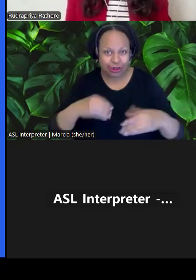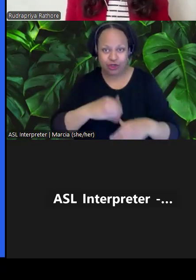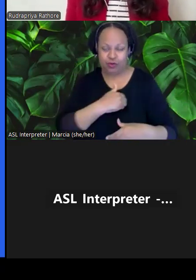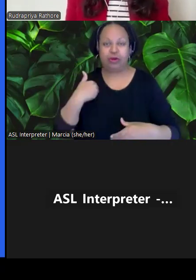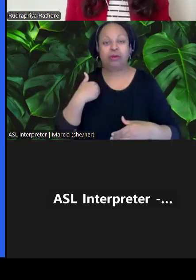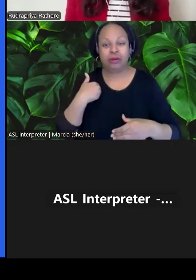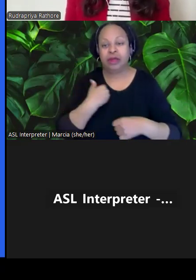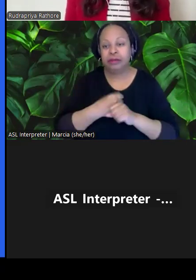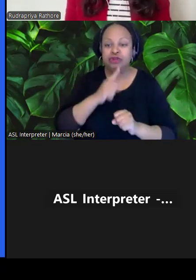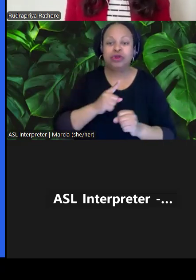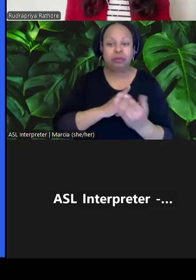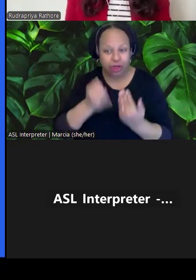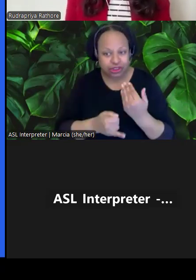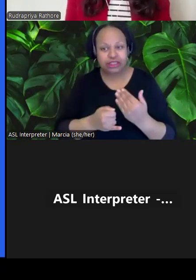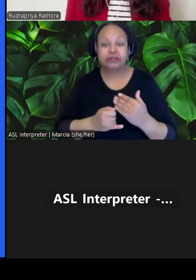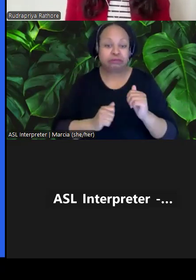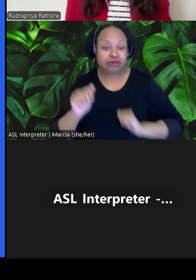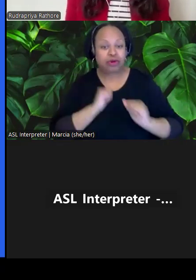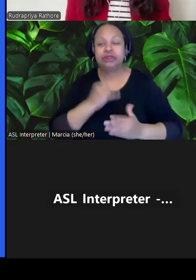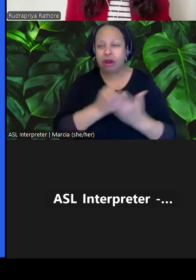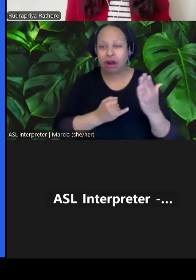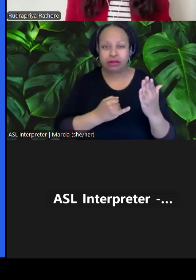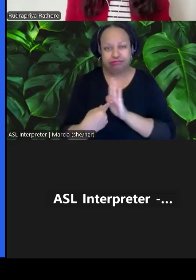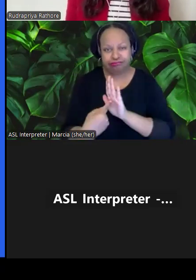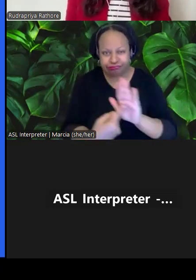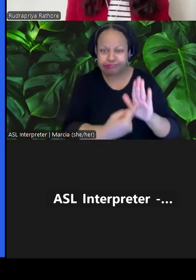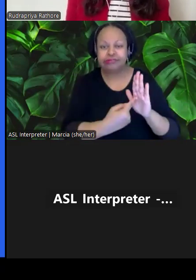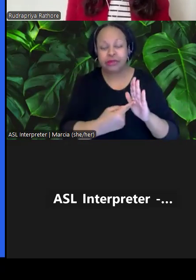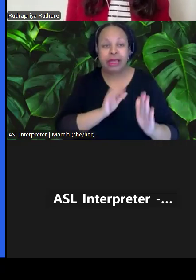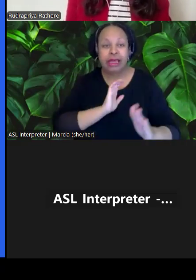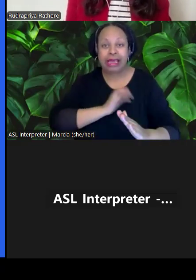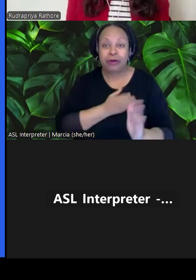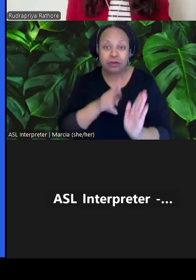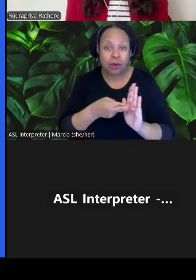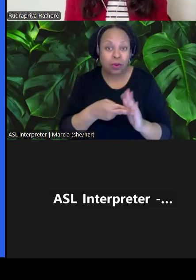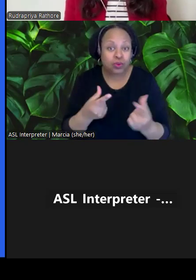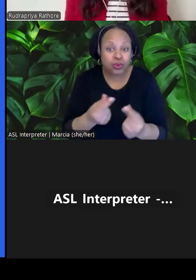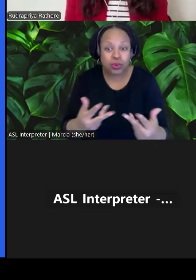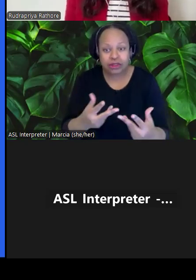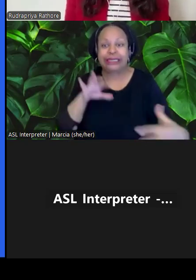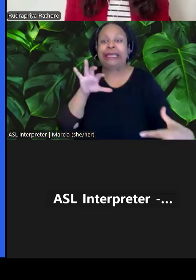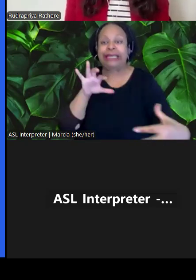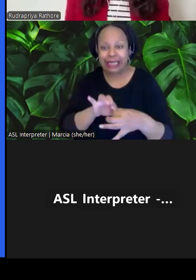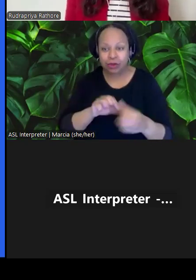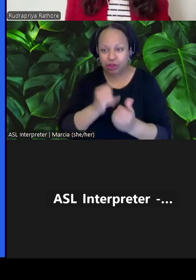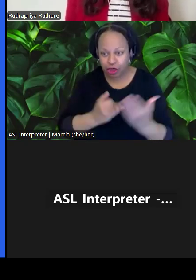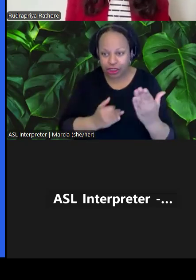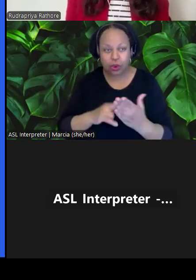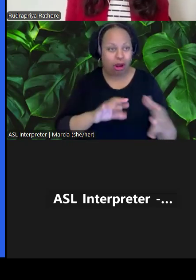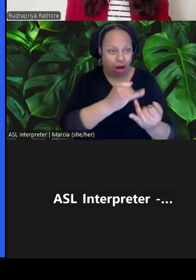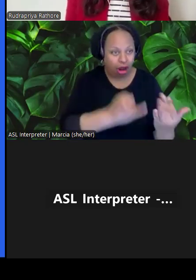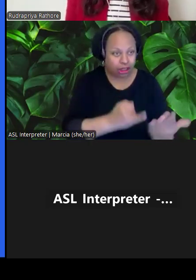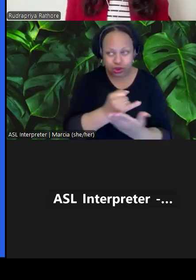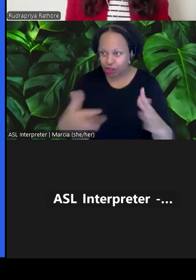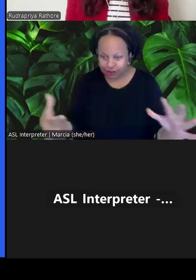and artworks. And our job is to make connections with artists and between artists, and hopefully to make